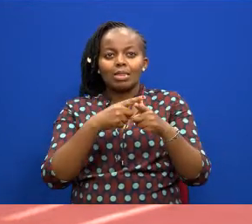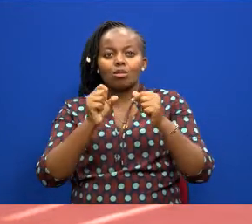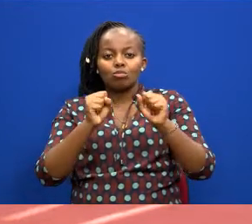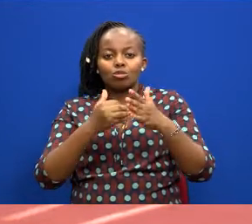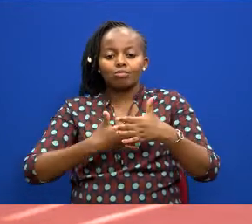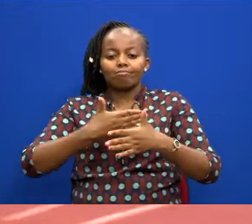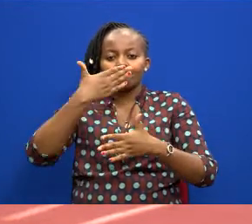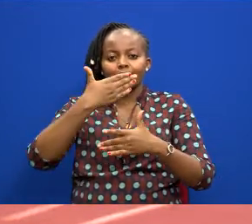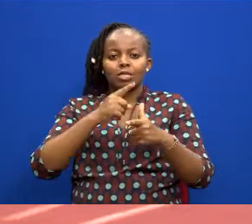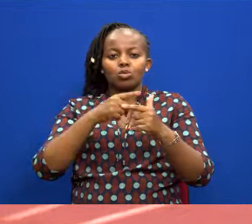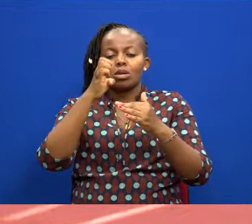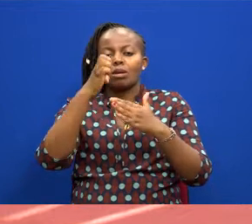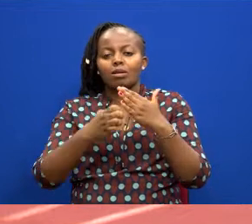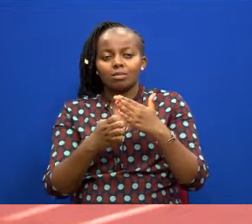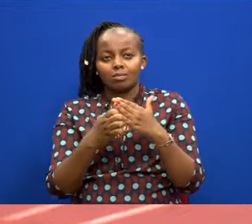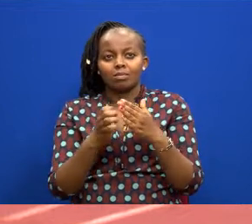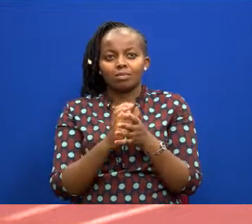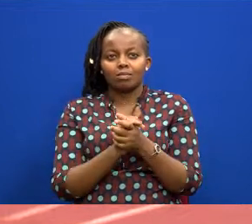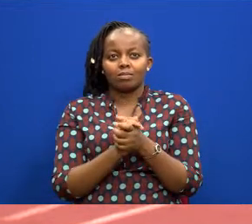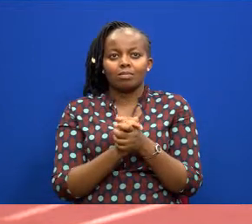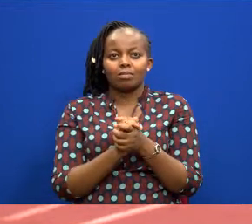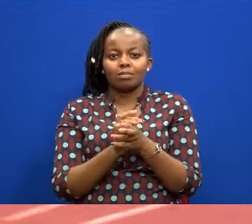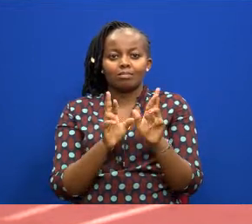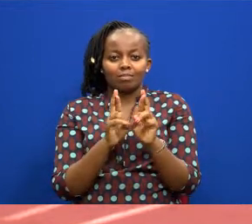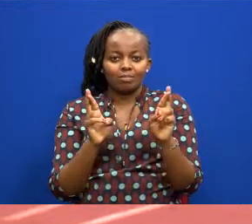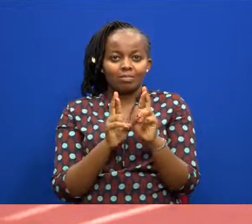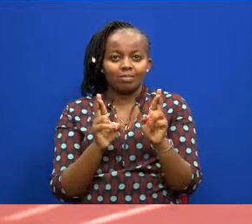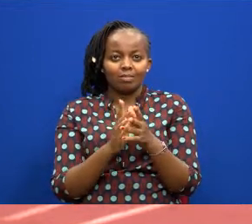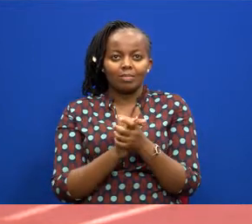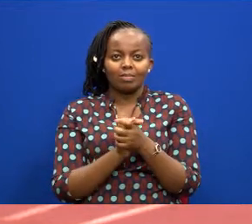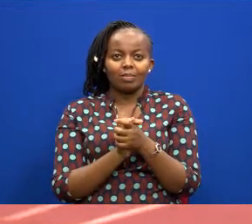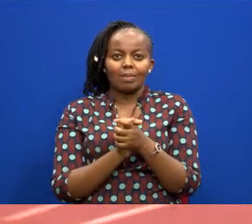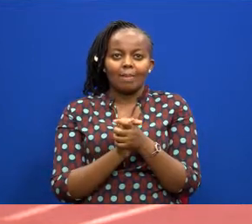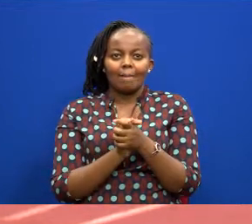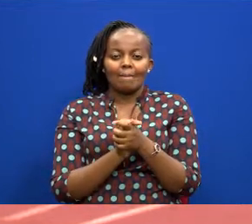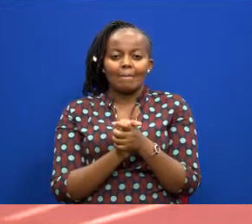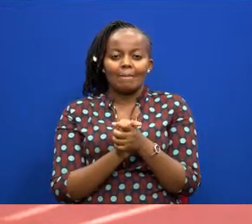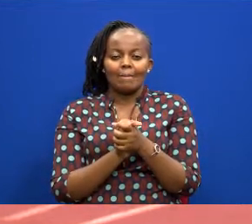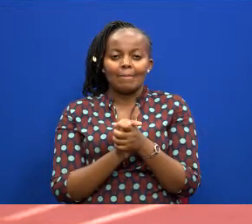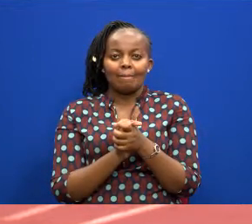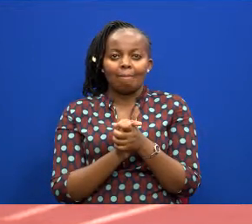can move on to the next phase. Which is the right phase. Get ready? Yes, sir. On your mark.